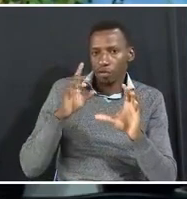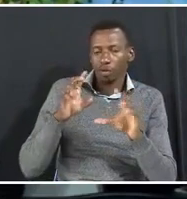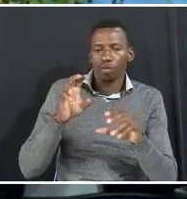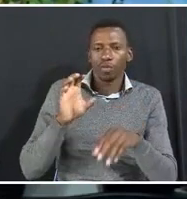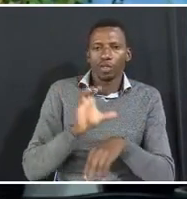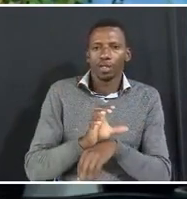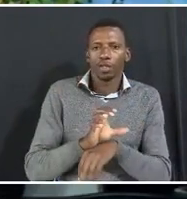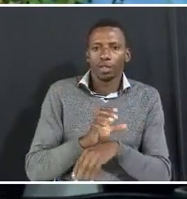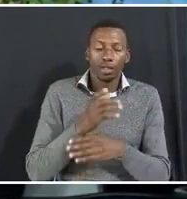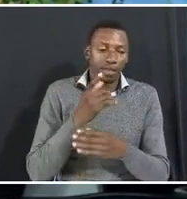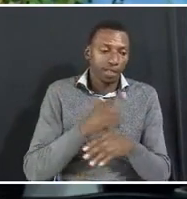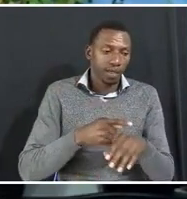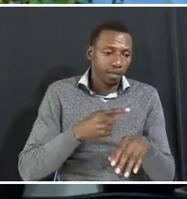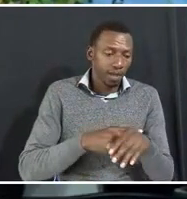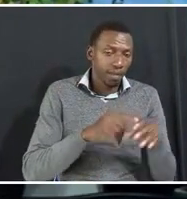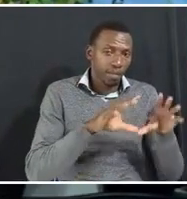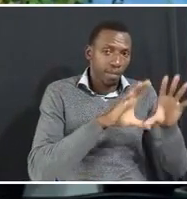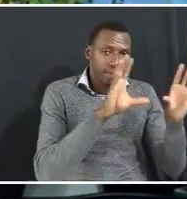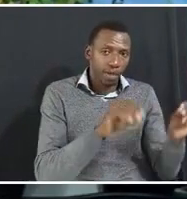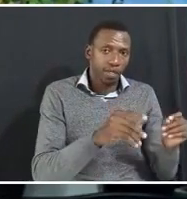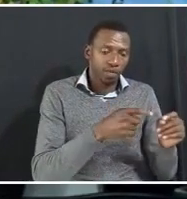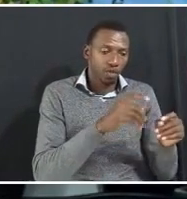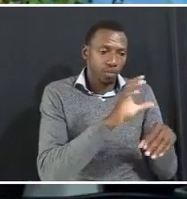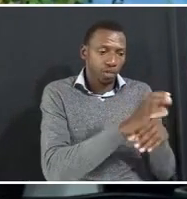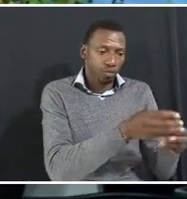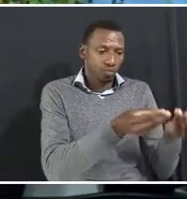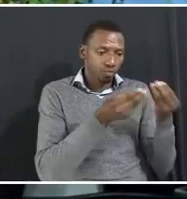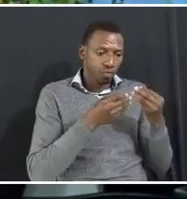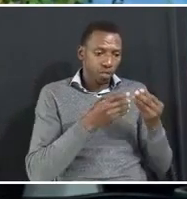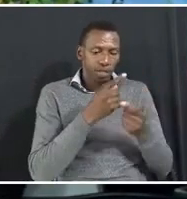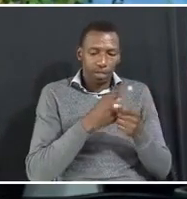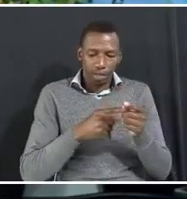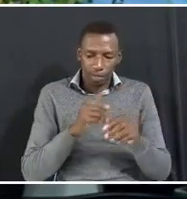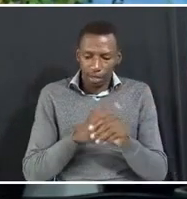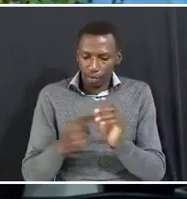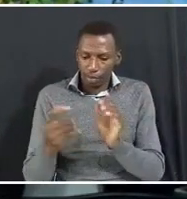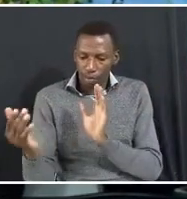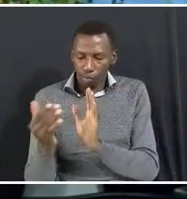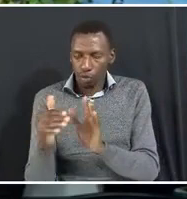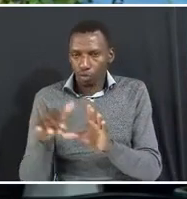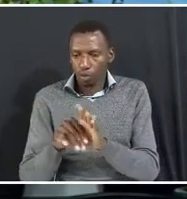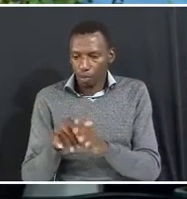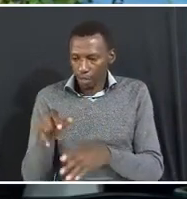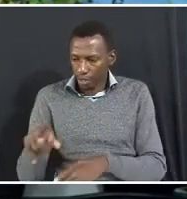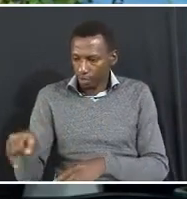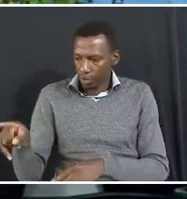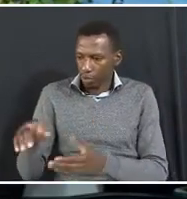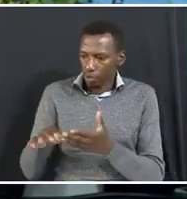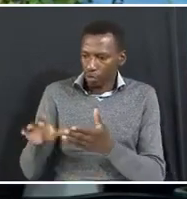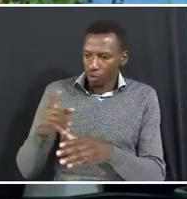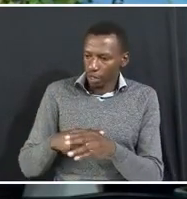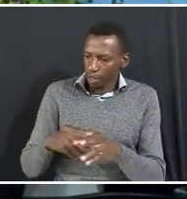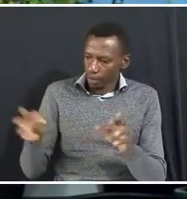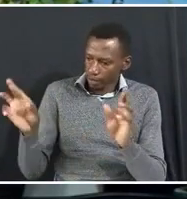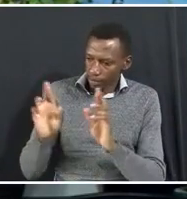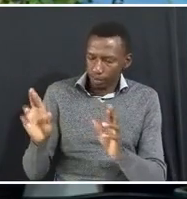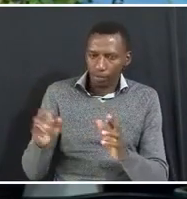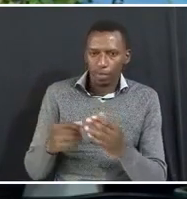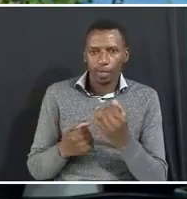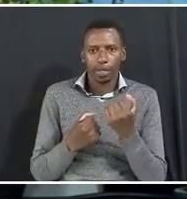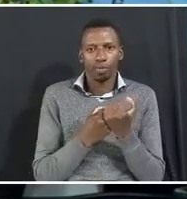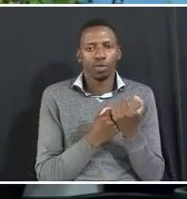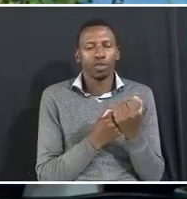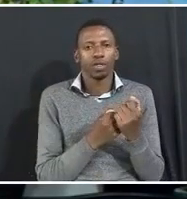we are given, and sometimes we approach members, and members are willing to, most of the time, they are willing to support the